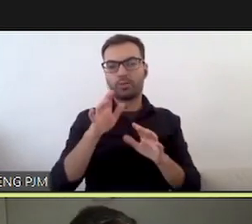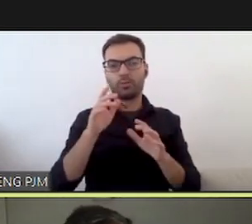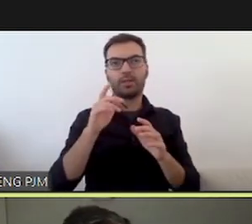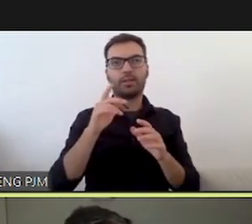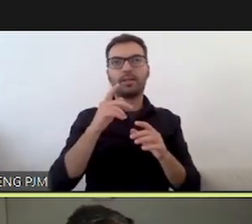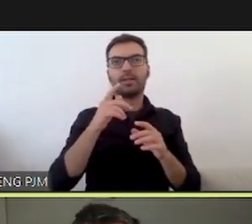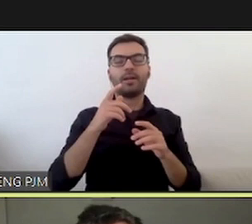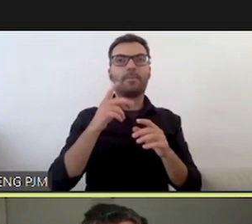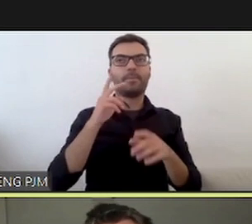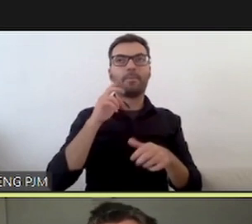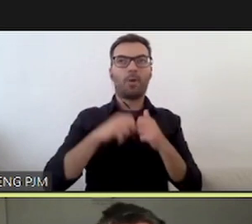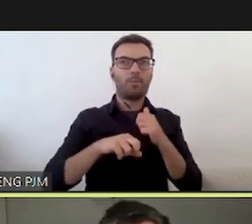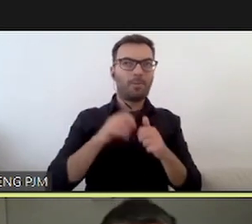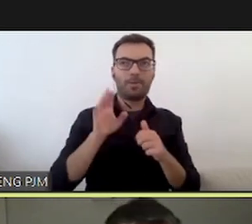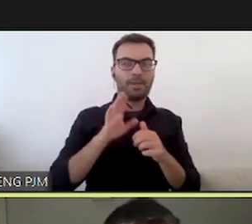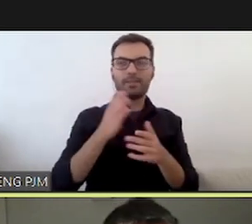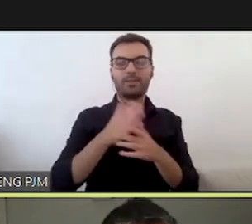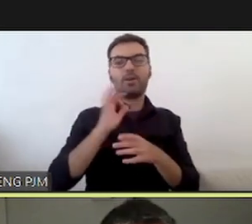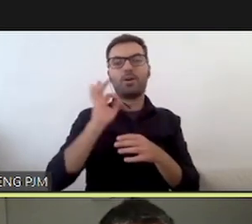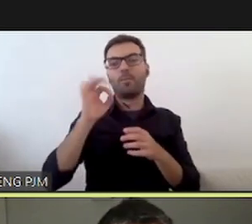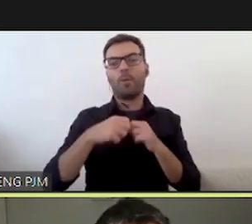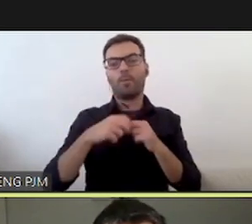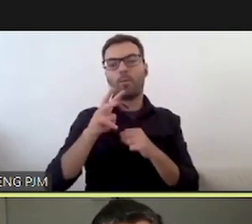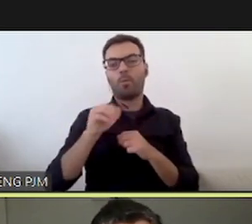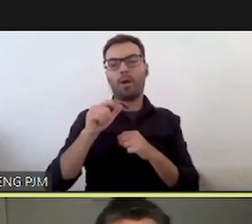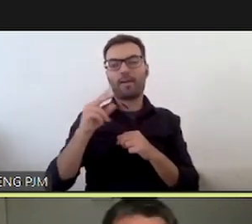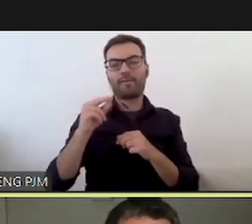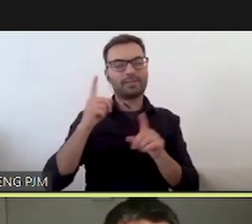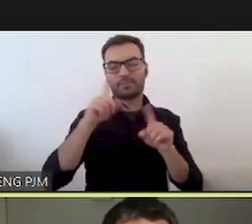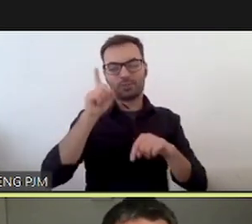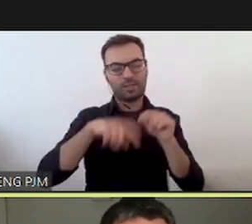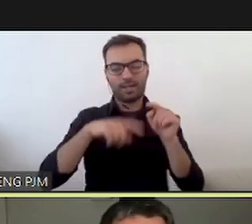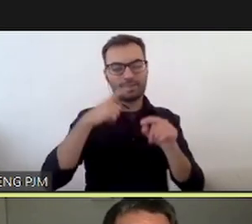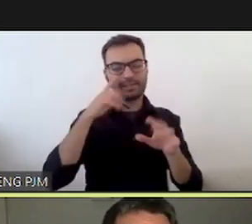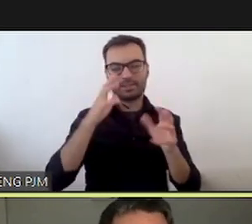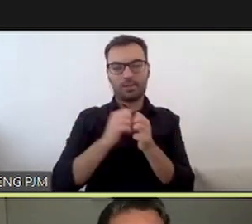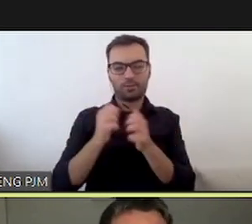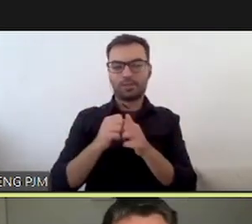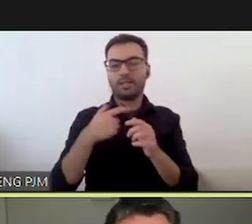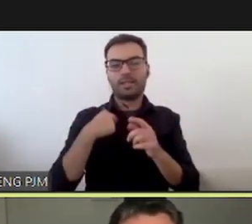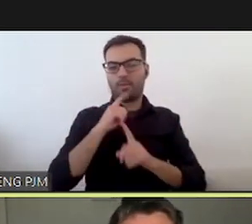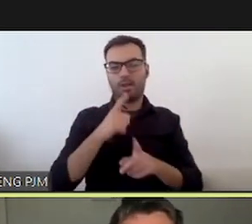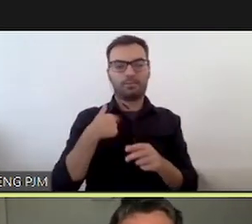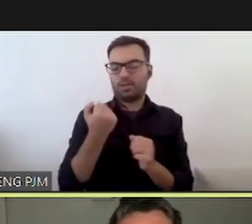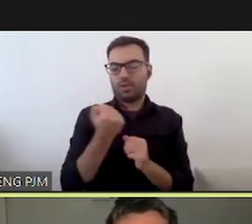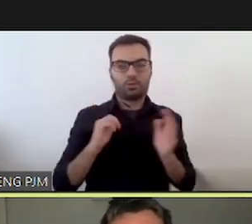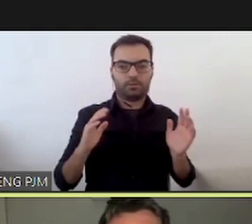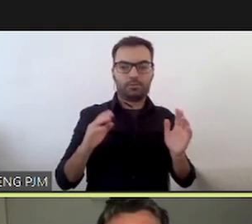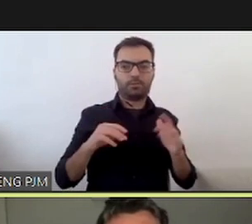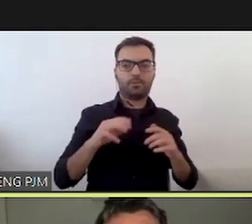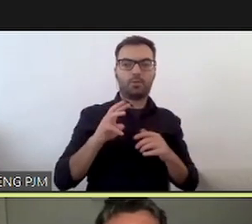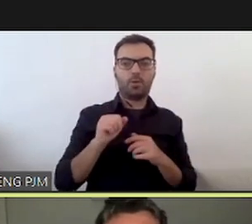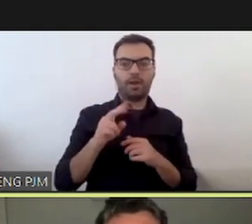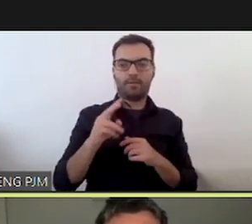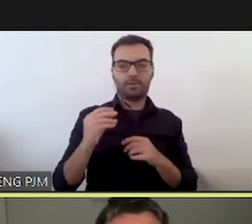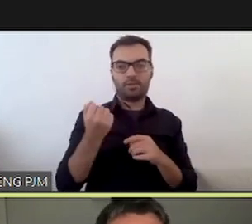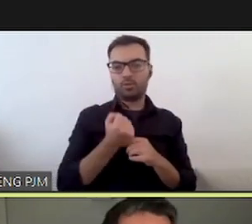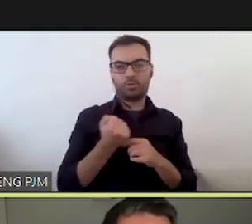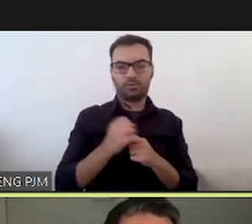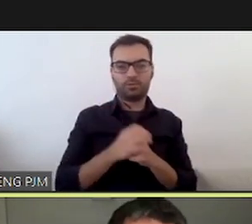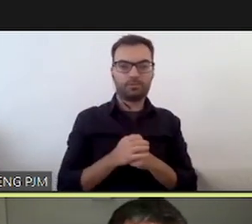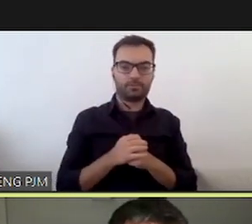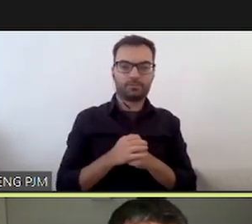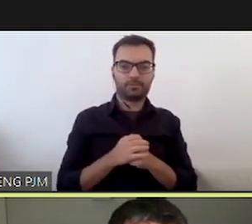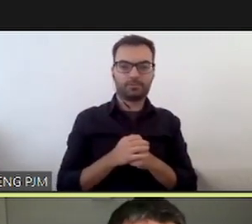issues, it's rather the wave issues. So I don't recommend this. I'm not using the wave on the, let's